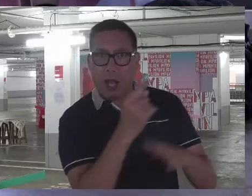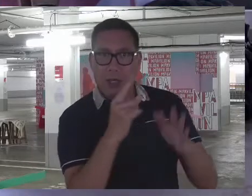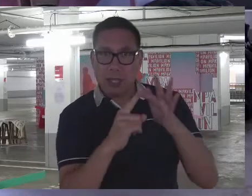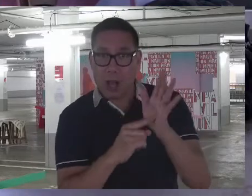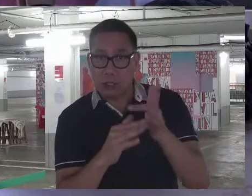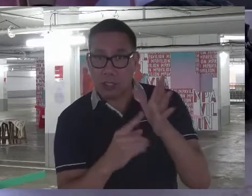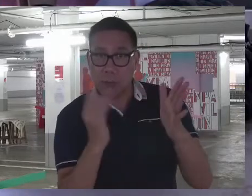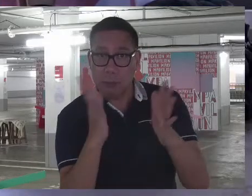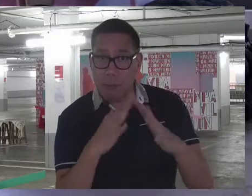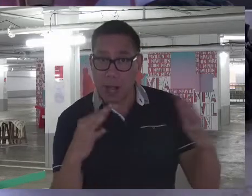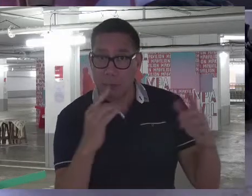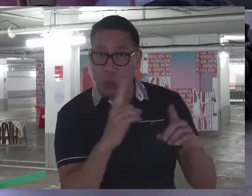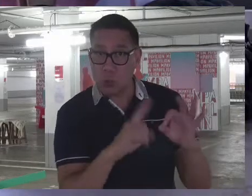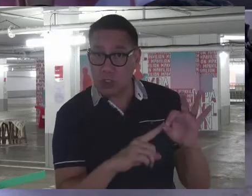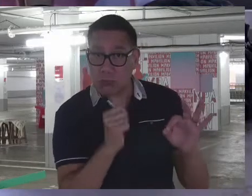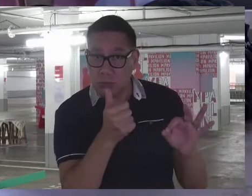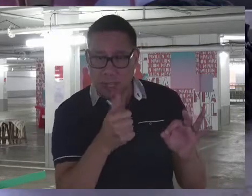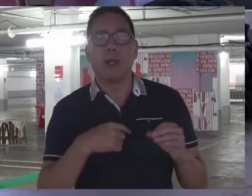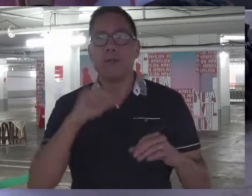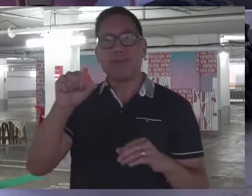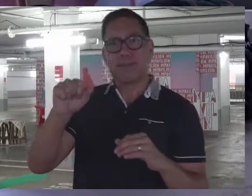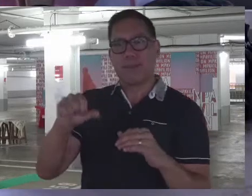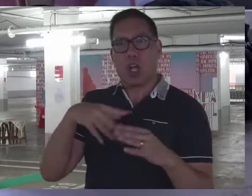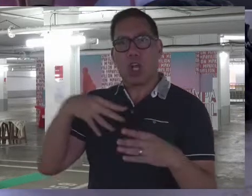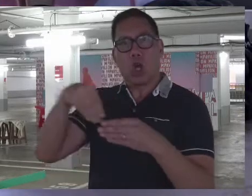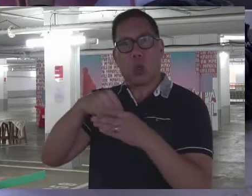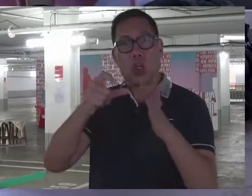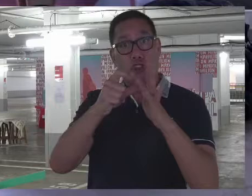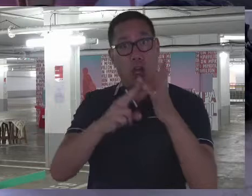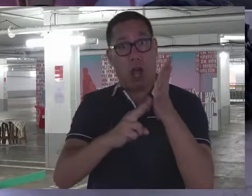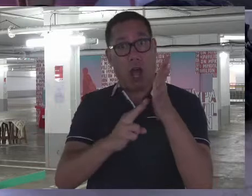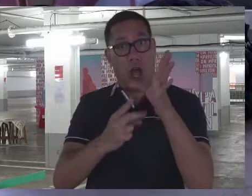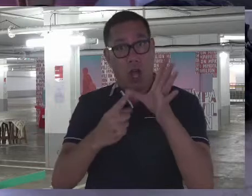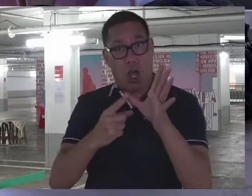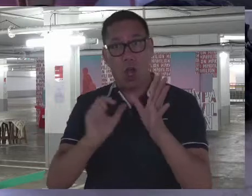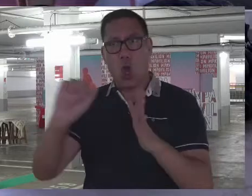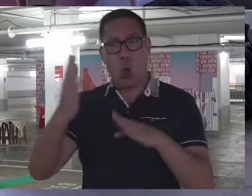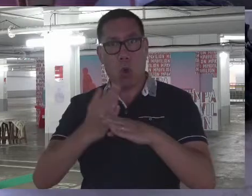this really sort of incorporates both Donna's work and my work, and